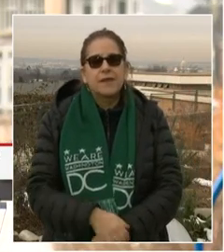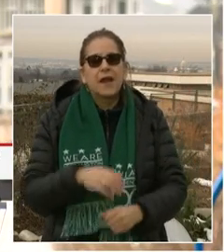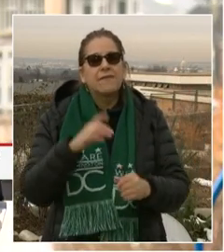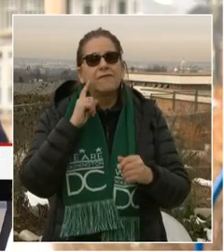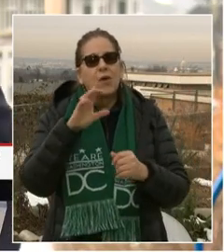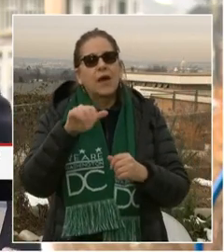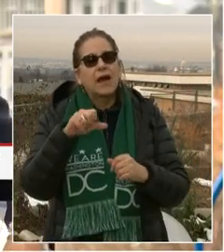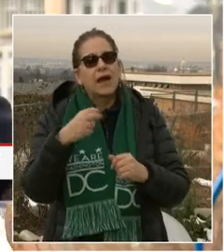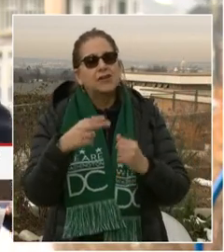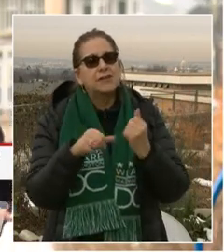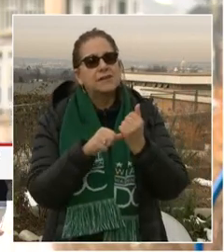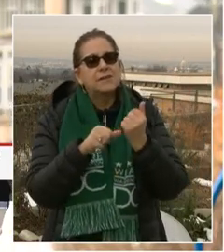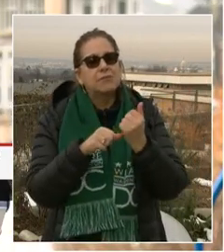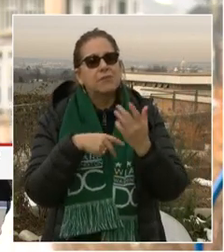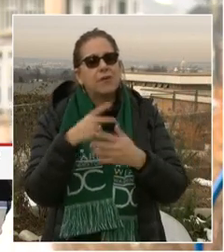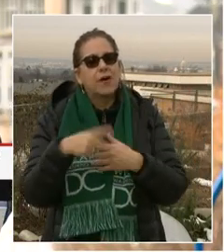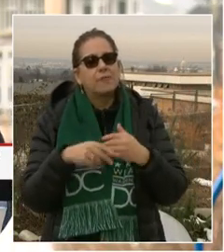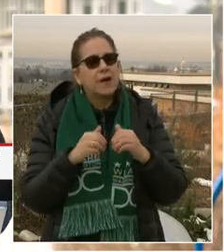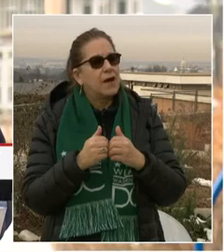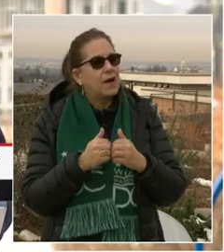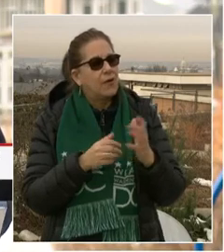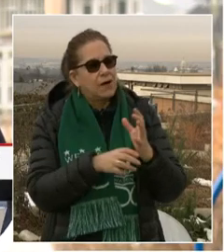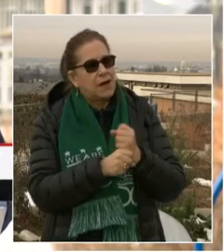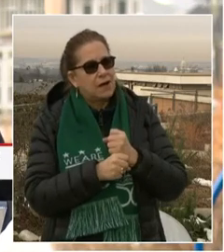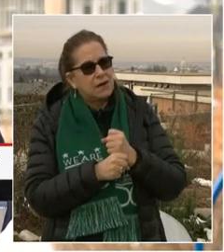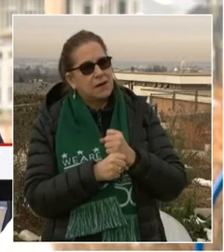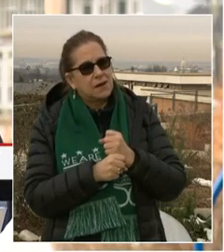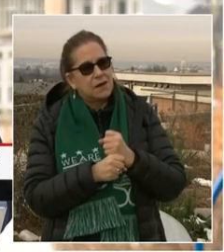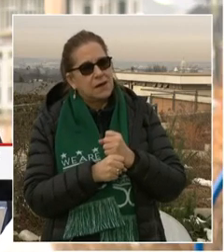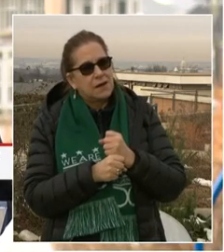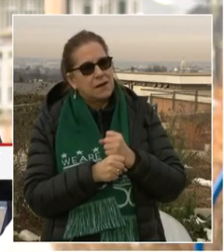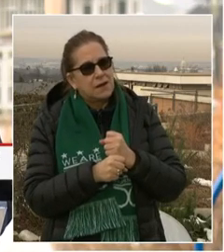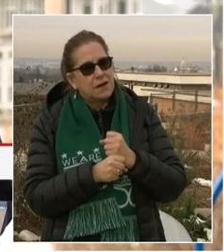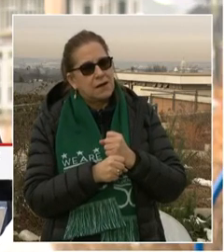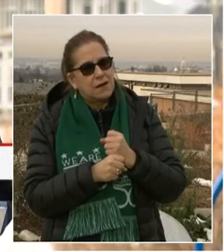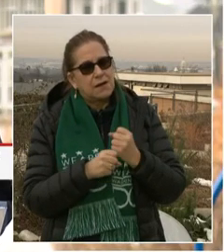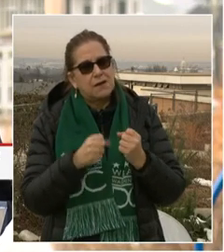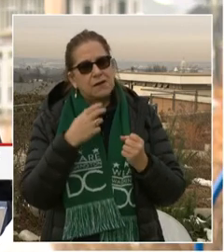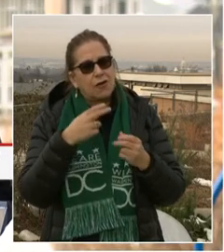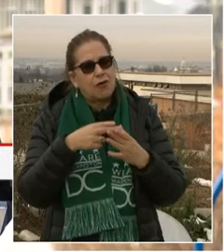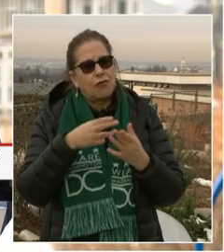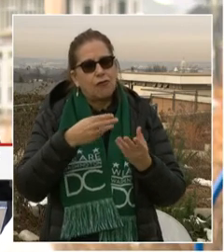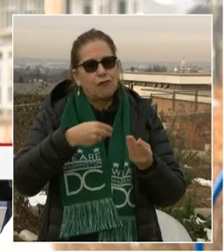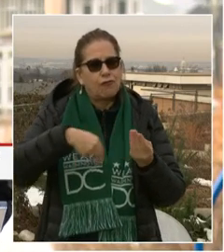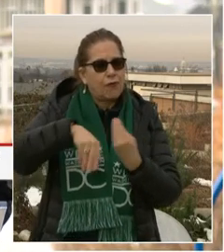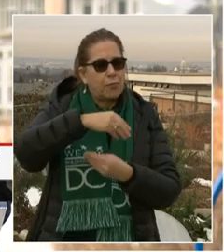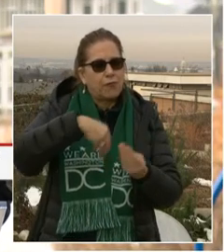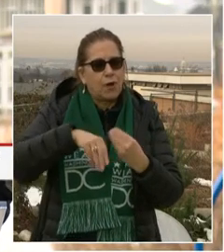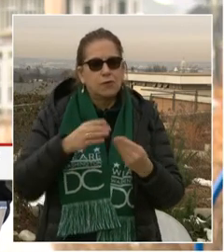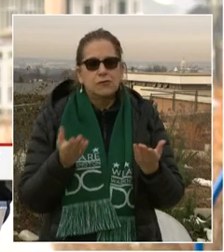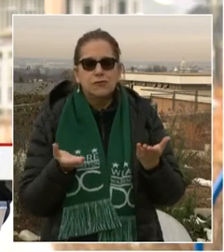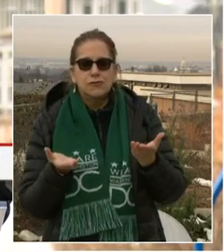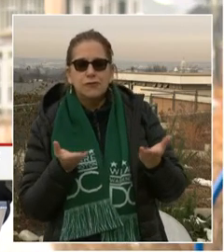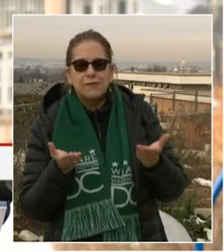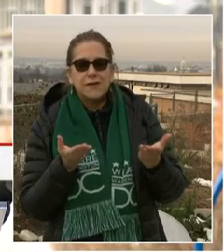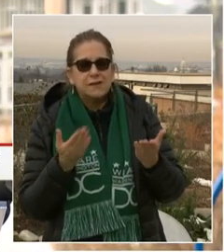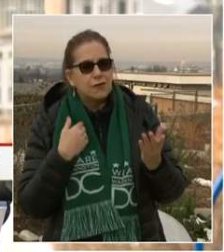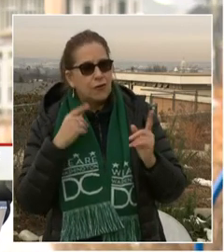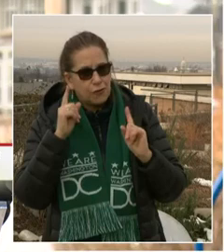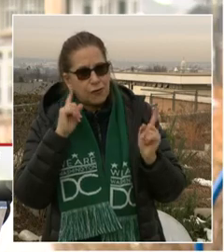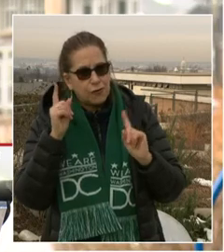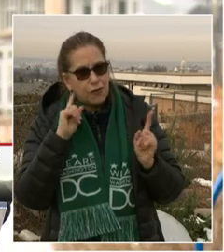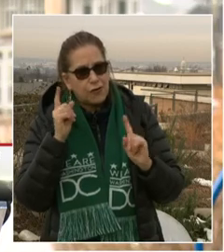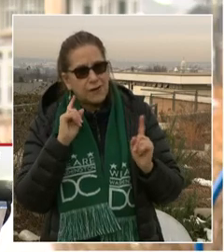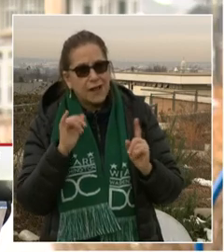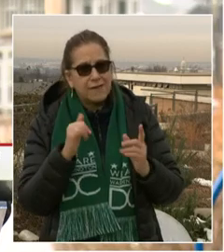very necessary in terms of building a relationship, providing people with other things like healthcare tips, financial literacy, stuff like